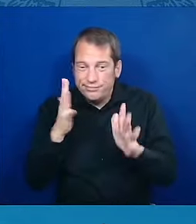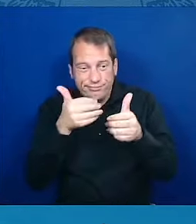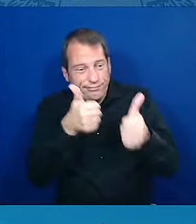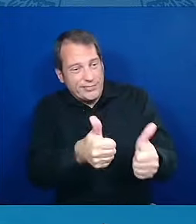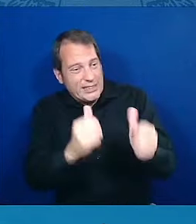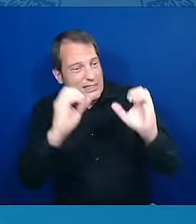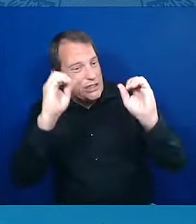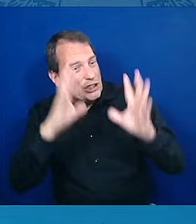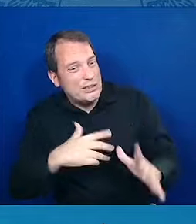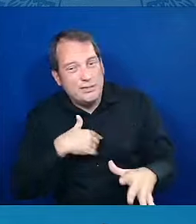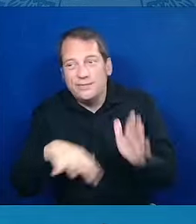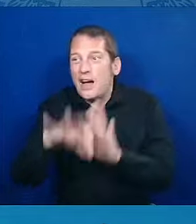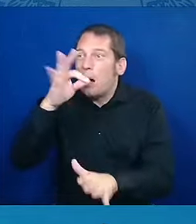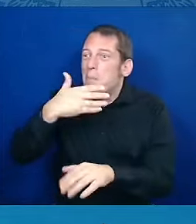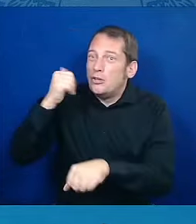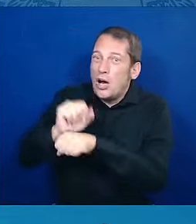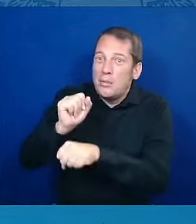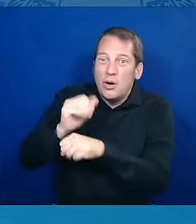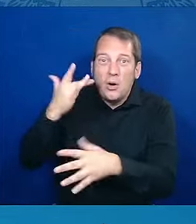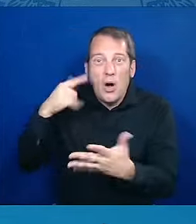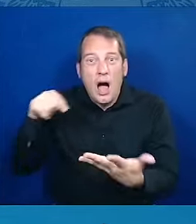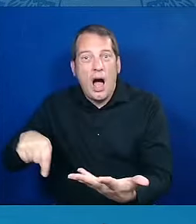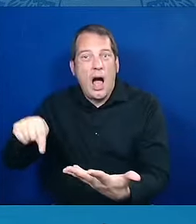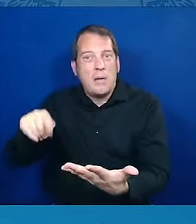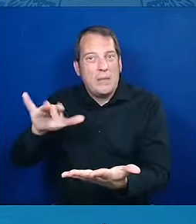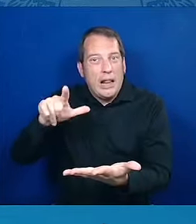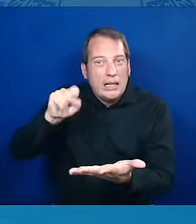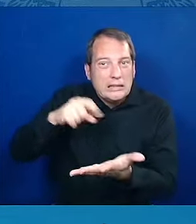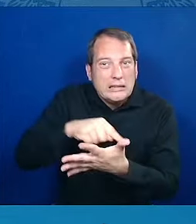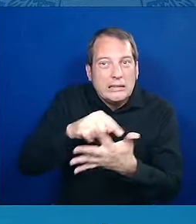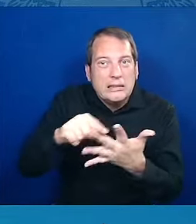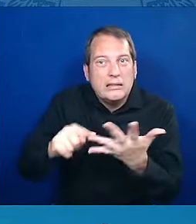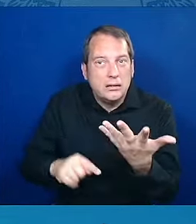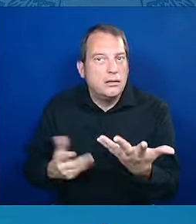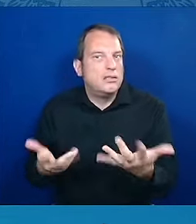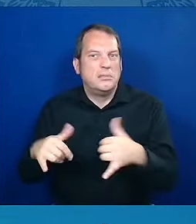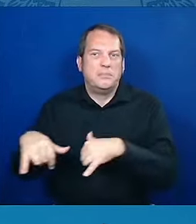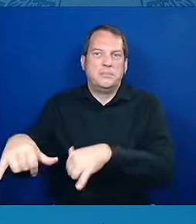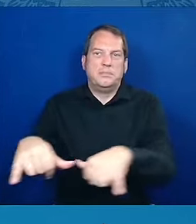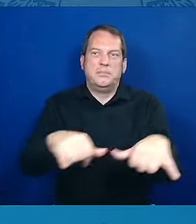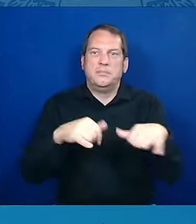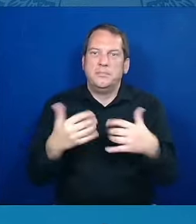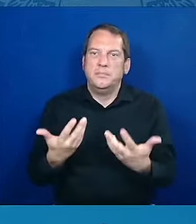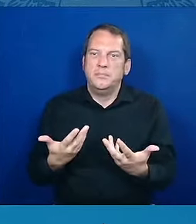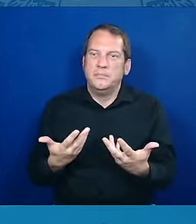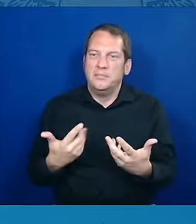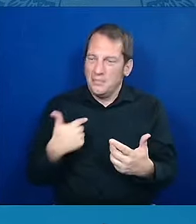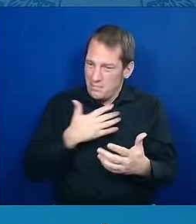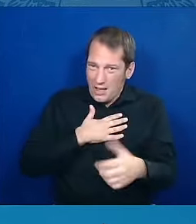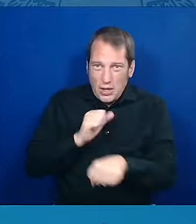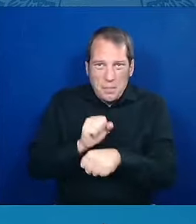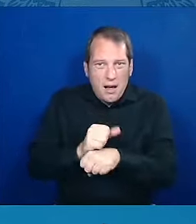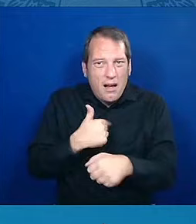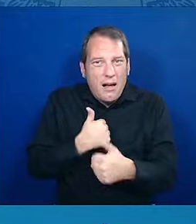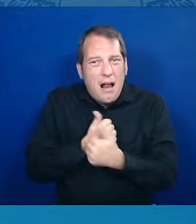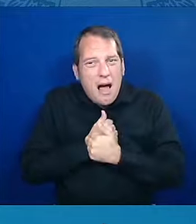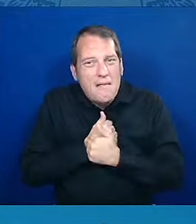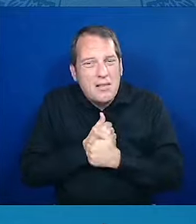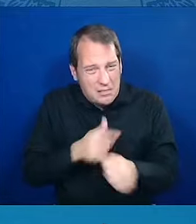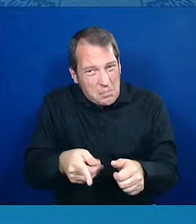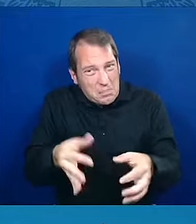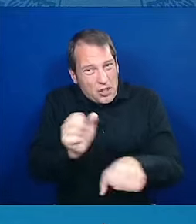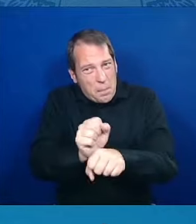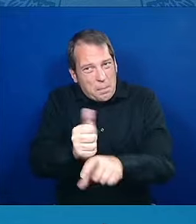understand the importance. But making decisions then about what she could afford in terms of her daily obligations and dealing with